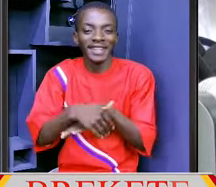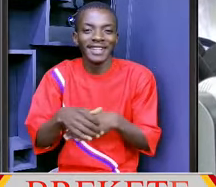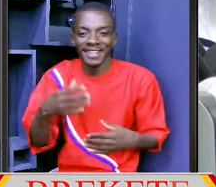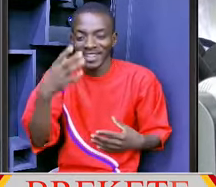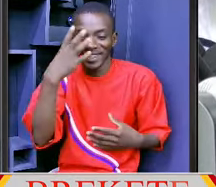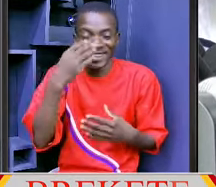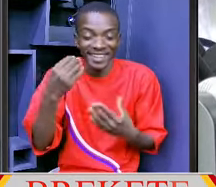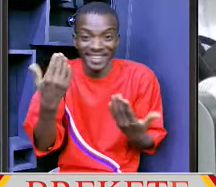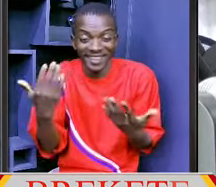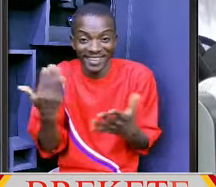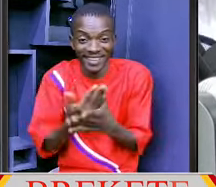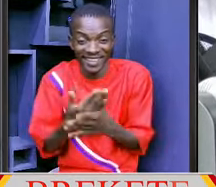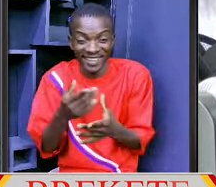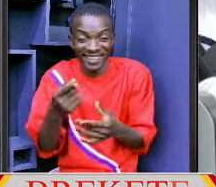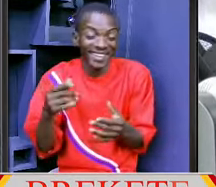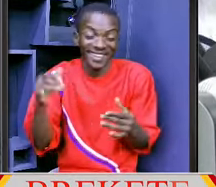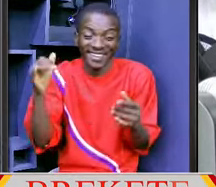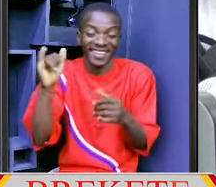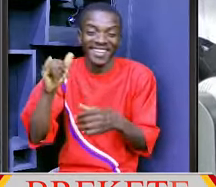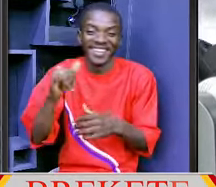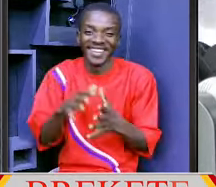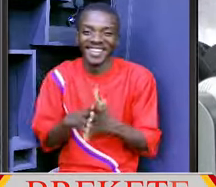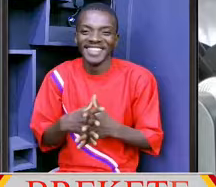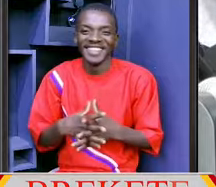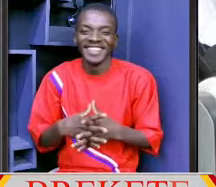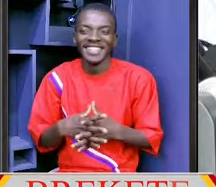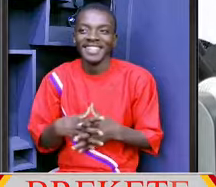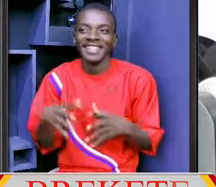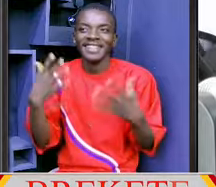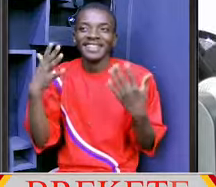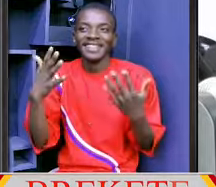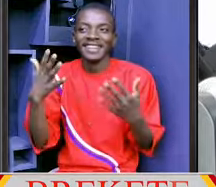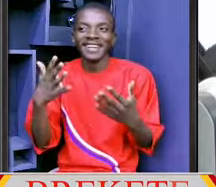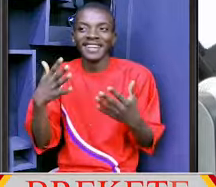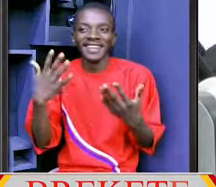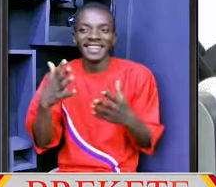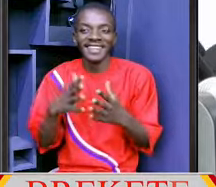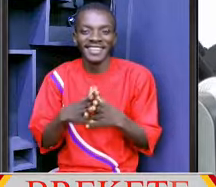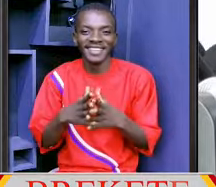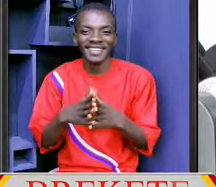sometimes. Yeah. Rookie, make one clap for